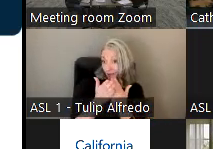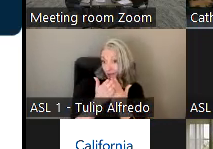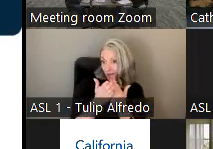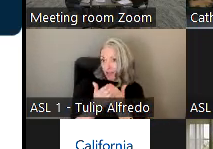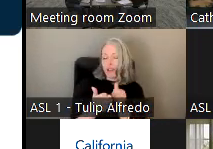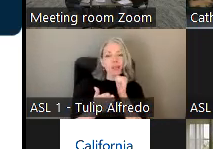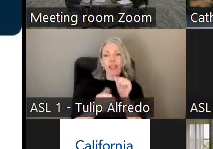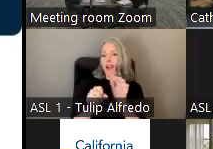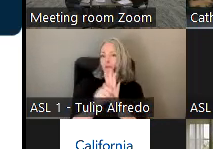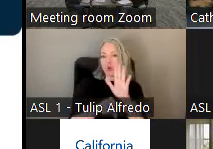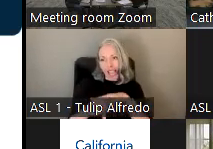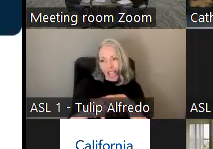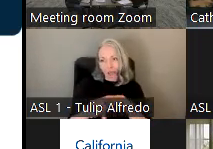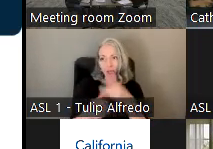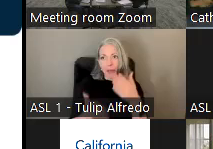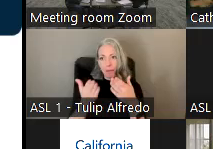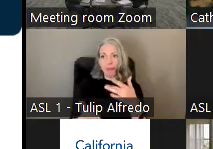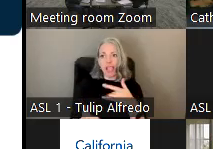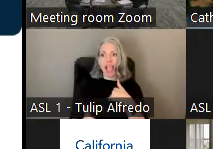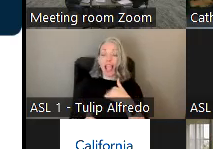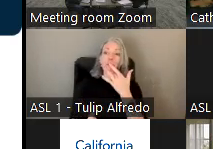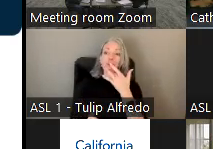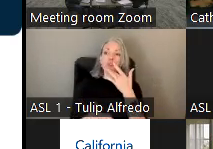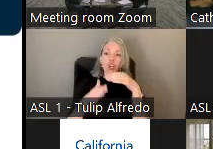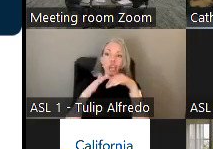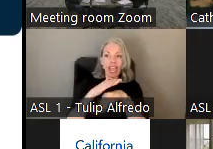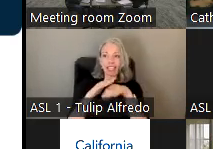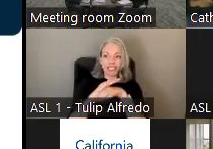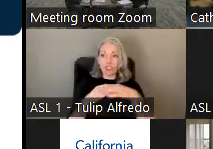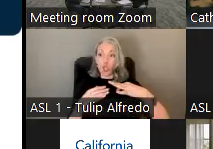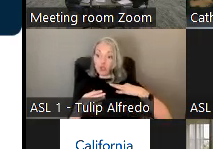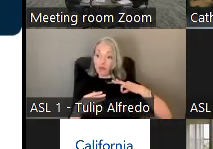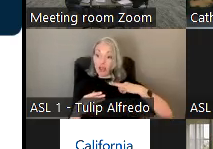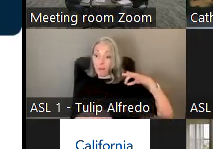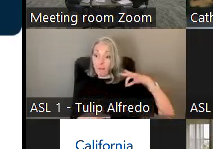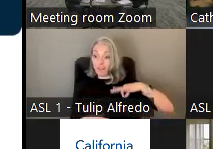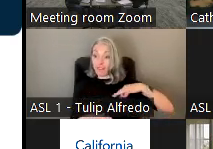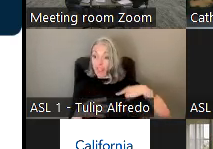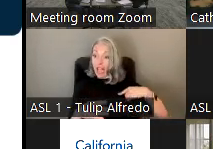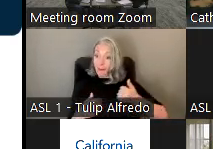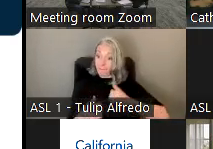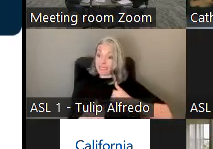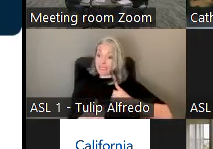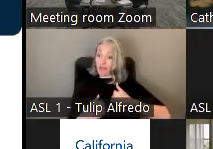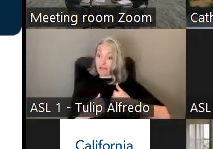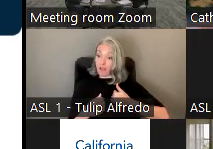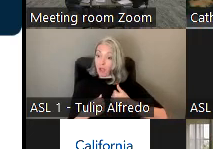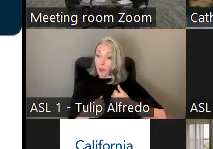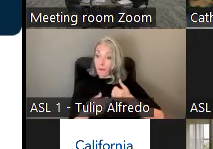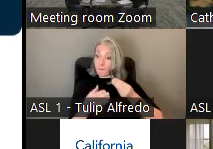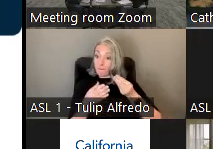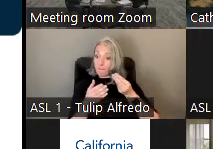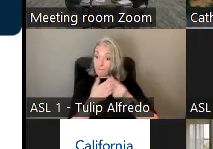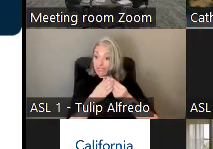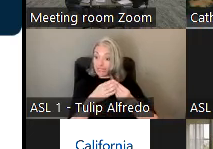time. And maybe I would like access to a voluntary benefit that I could contribute to put money away on a